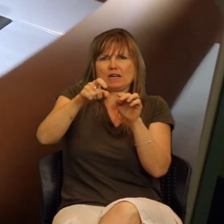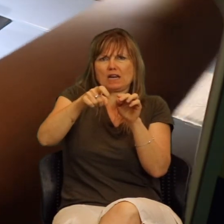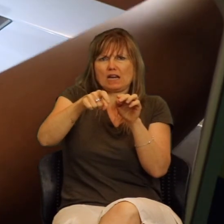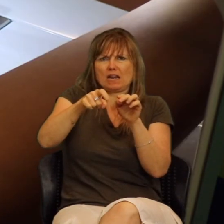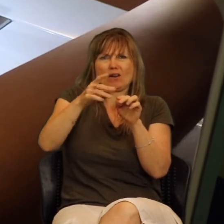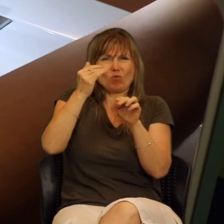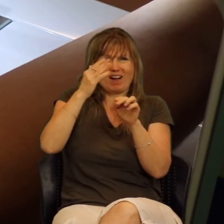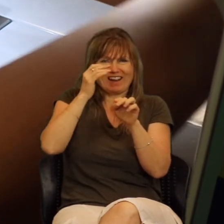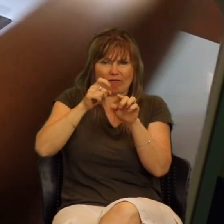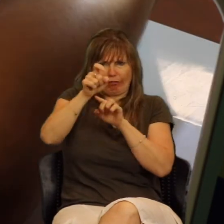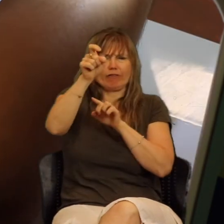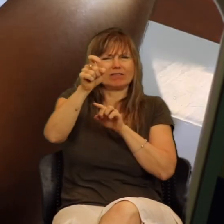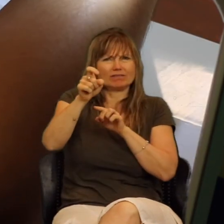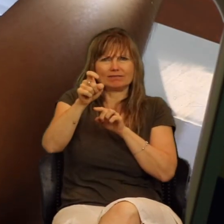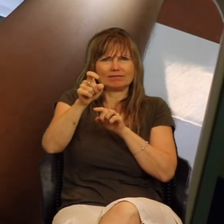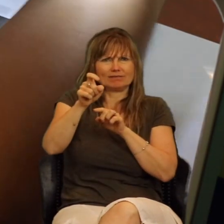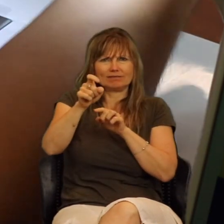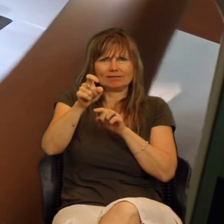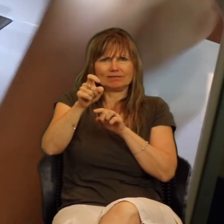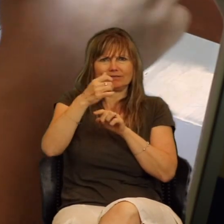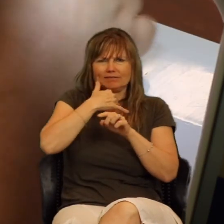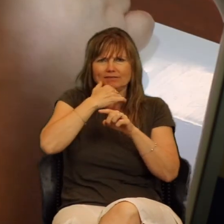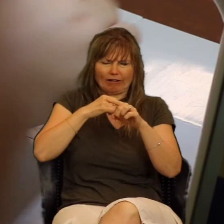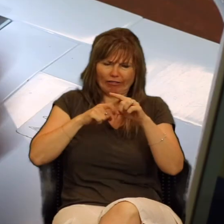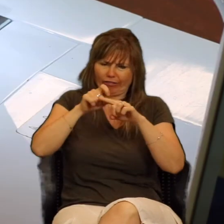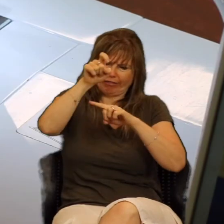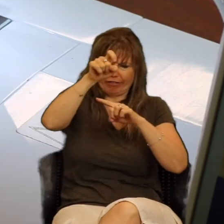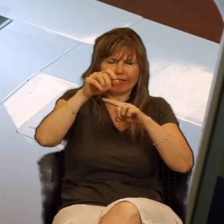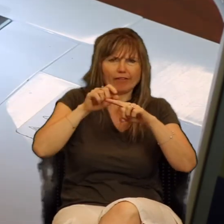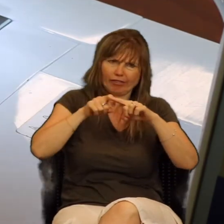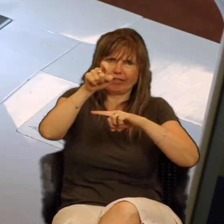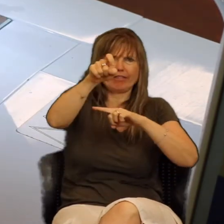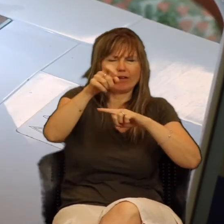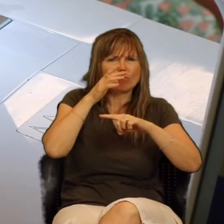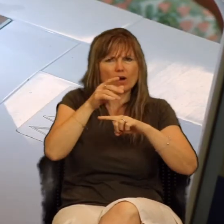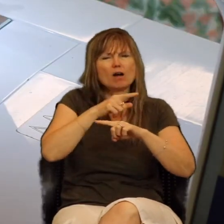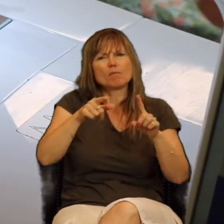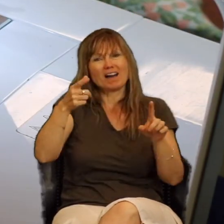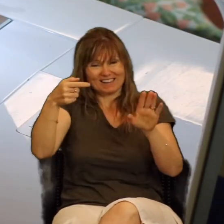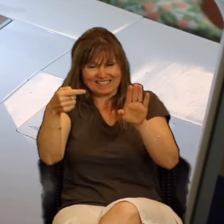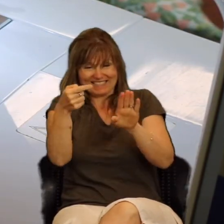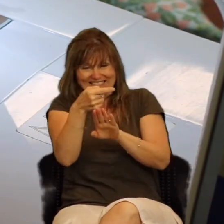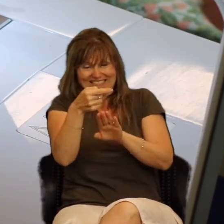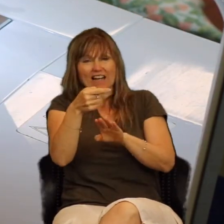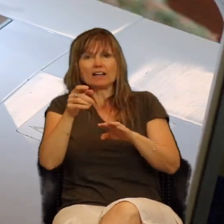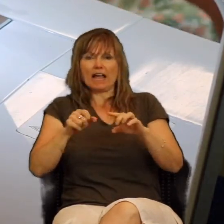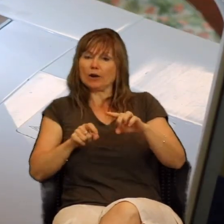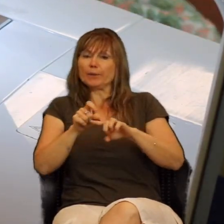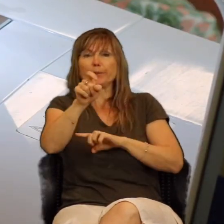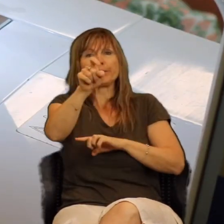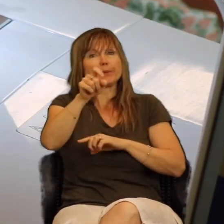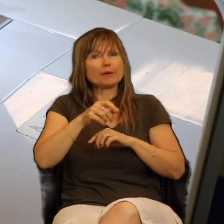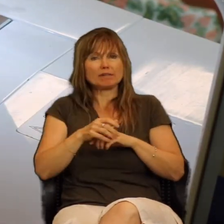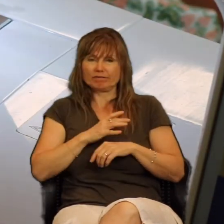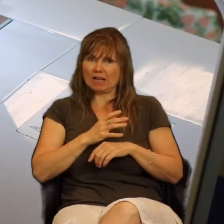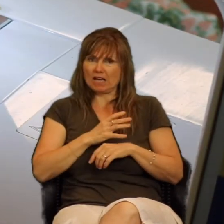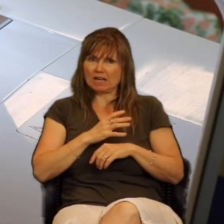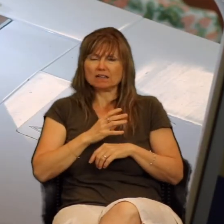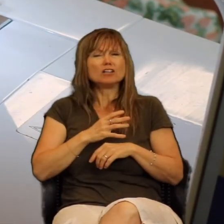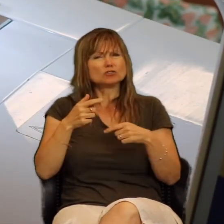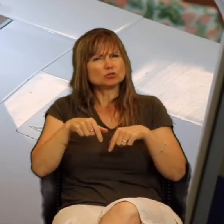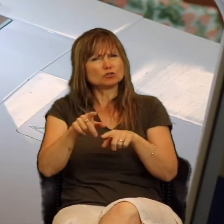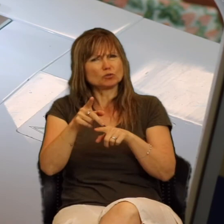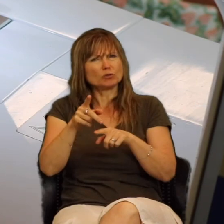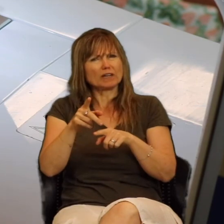But if they're perfectly across, the foot can just run right over the pins. So I always just keep my pins in while